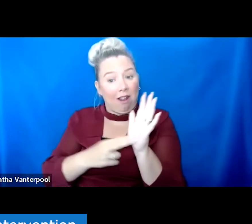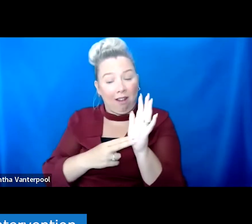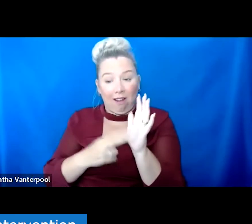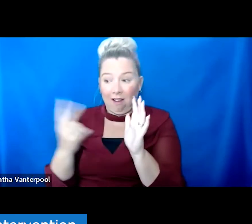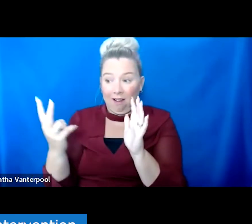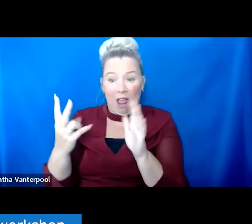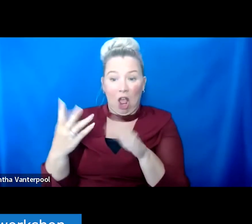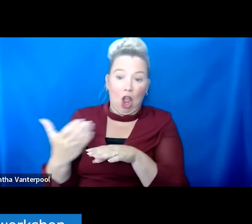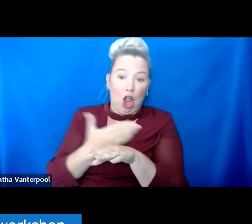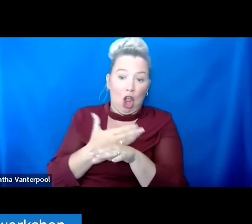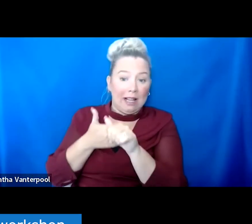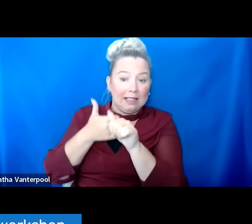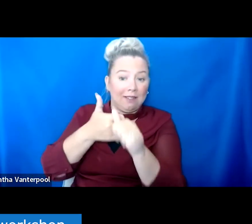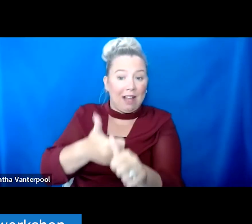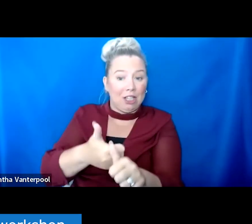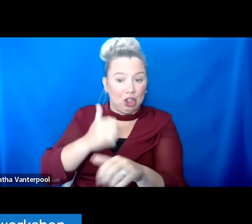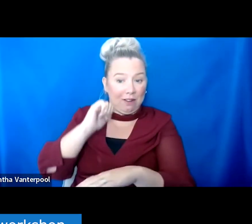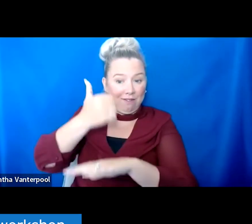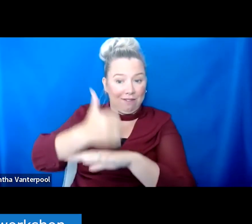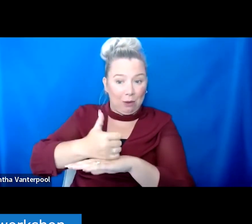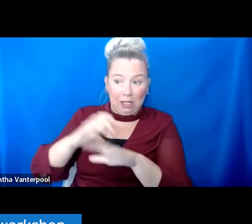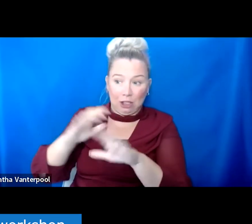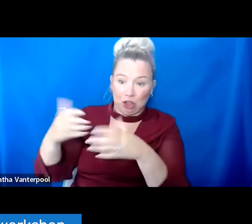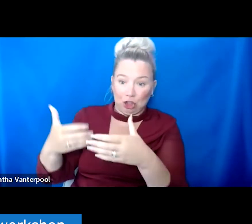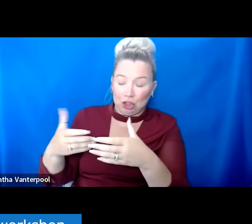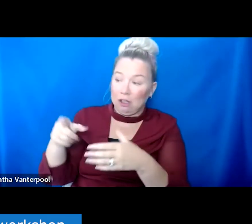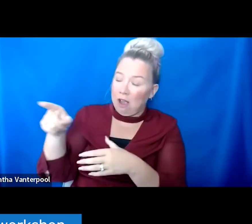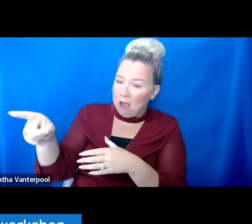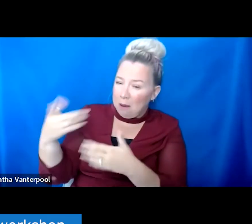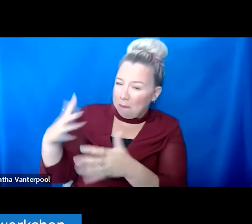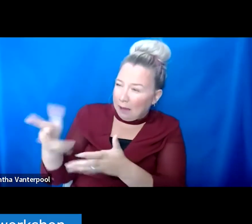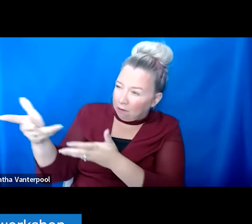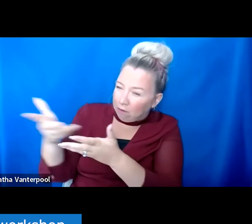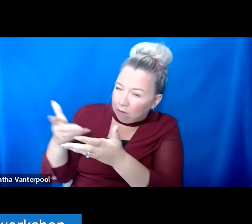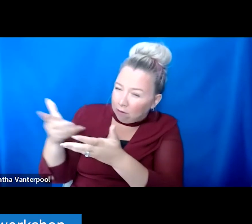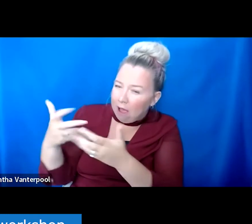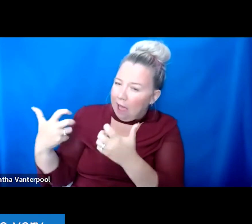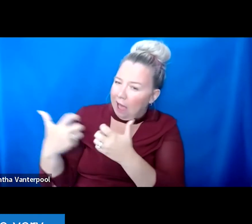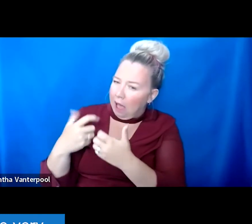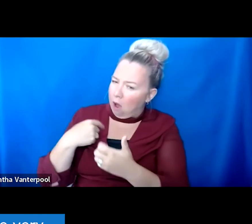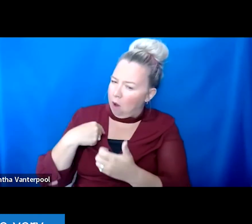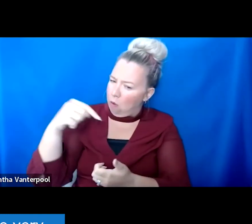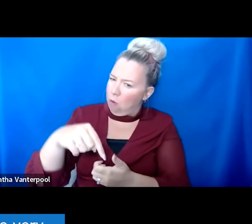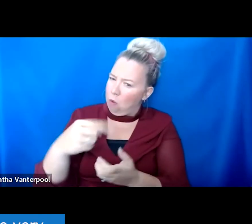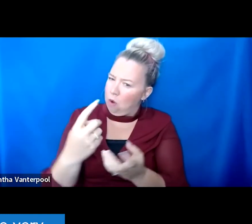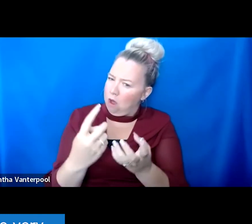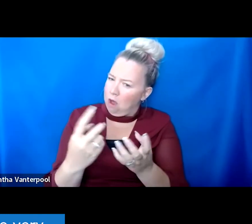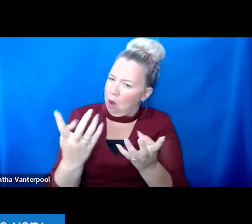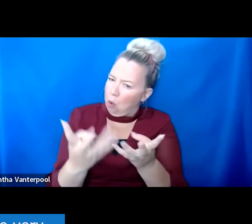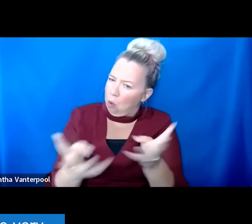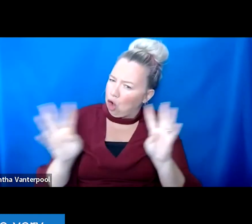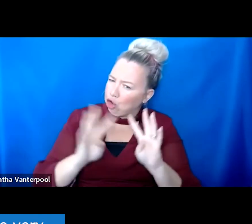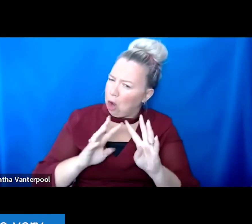is, we've got this workshop, how do I gather data? So they were